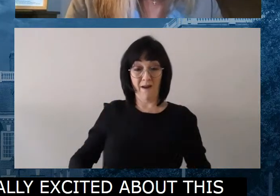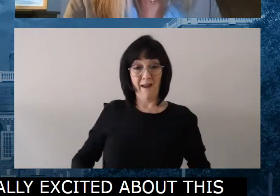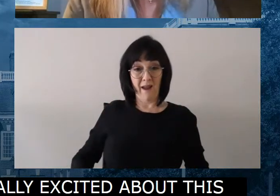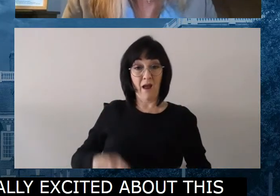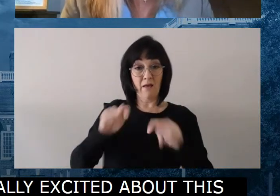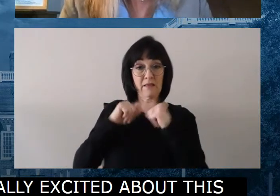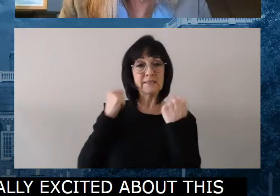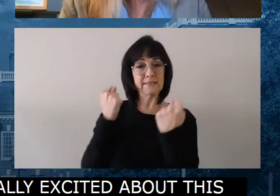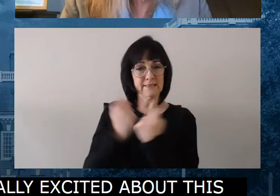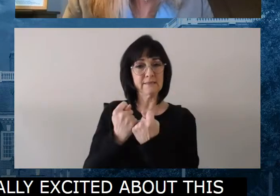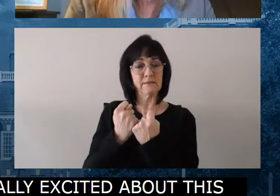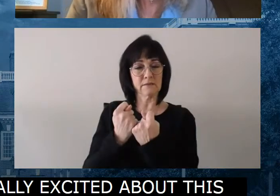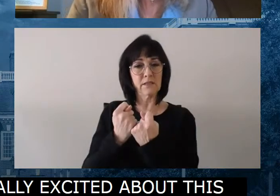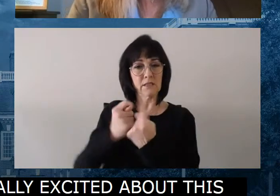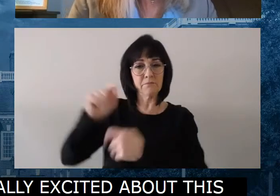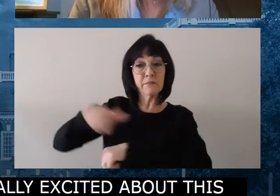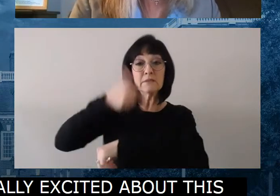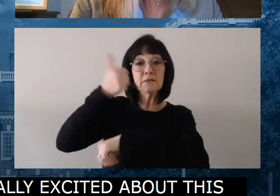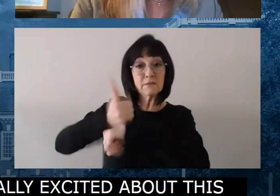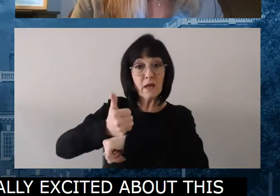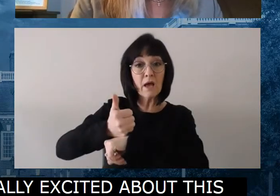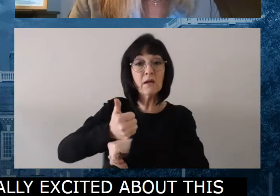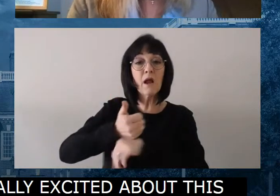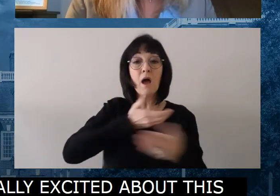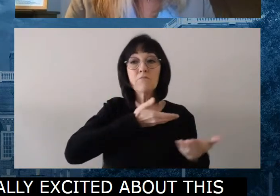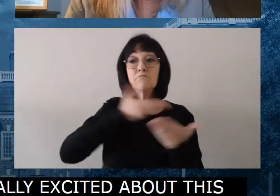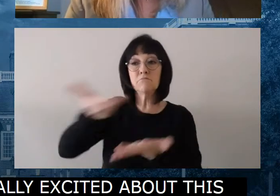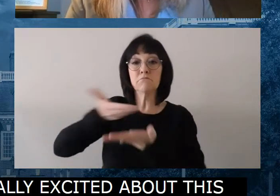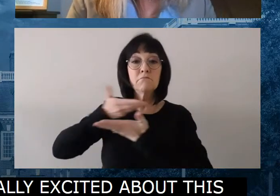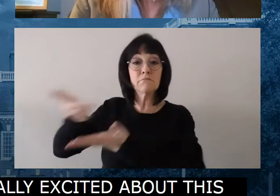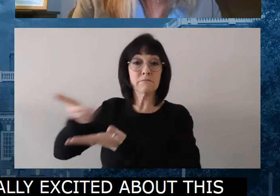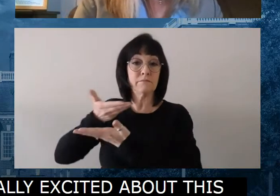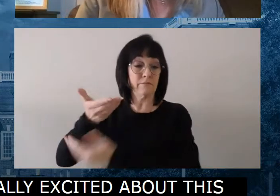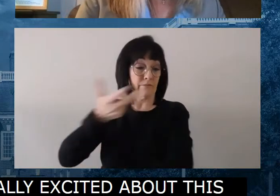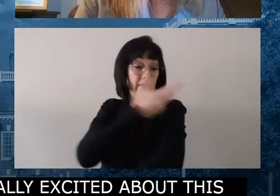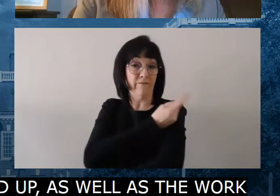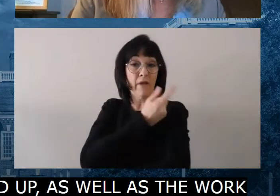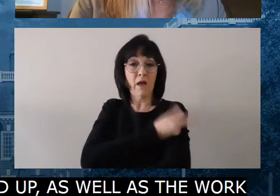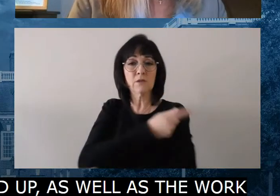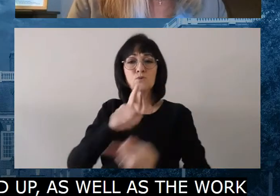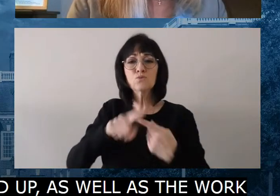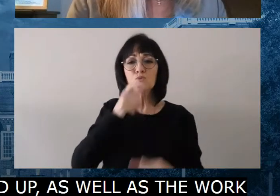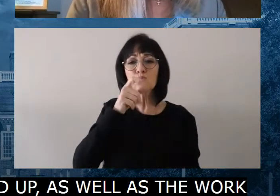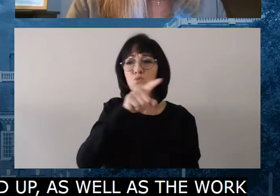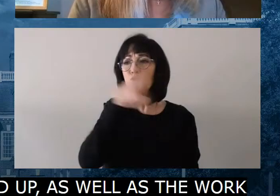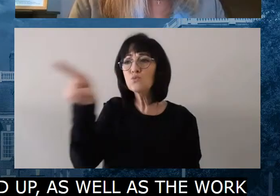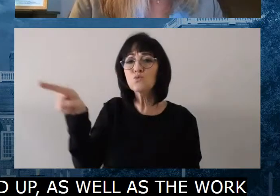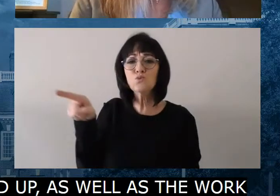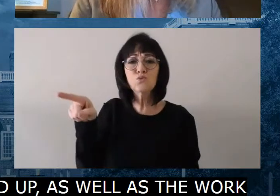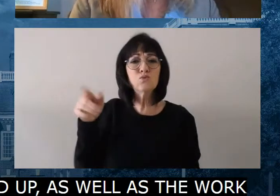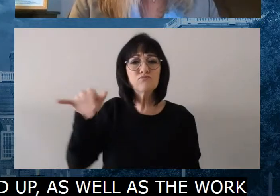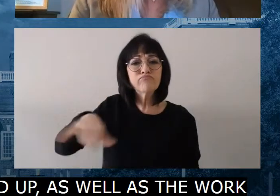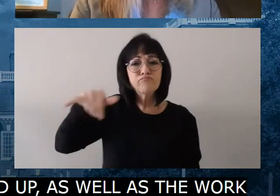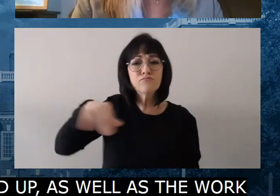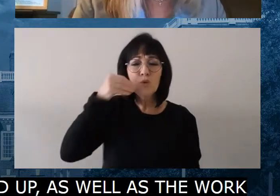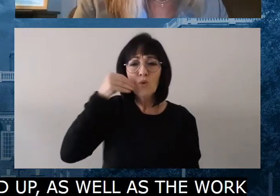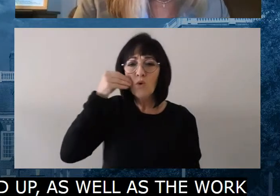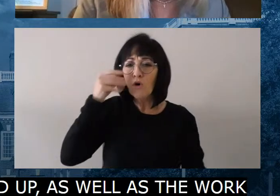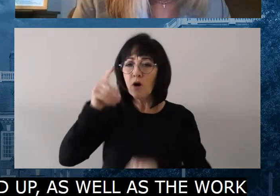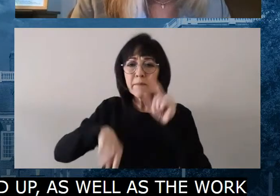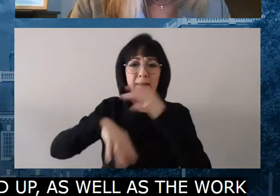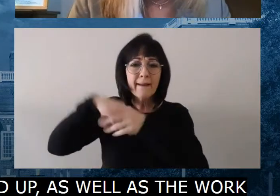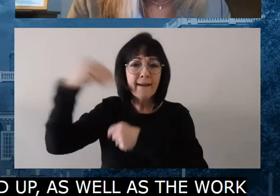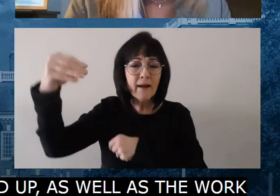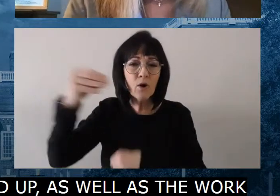pilot delivery of vaccine to individuals who are homebound, many of whom have physical disabilities. And after an assessment of